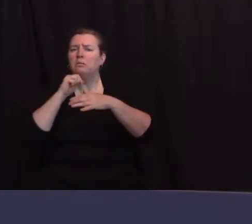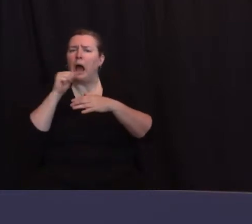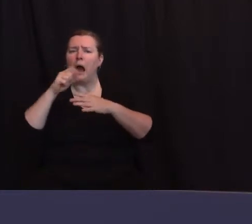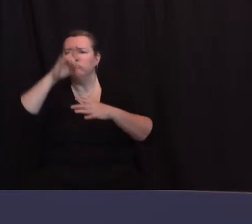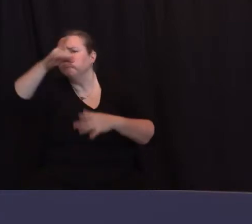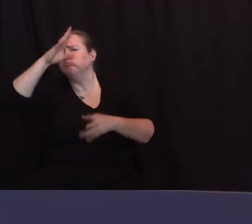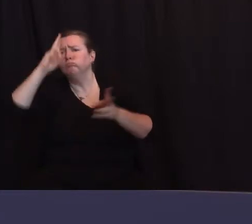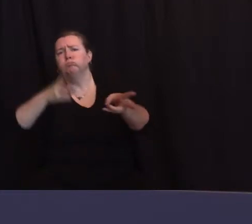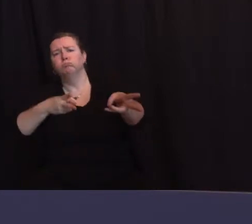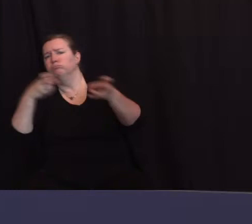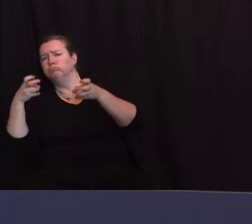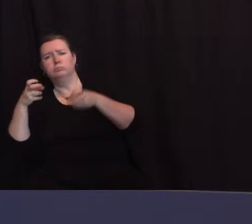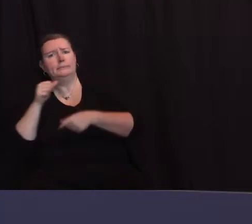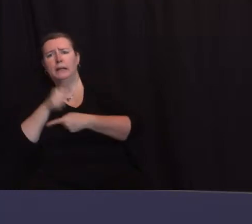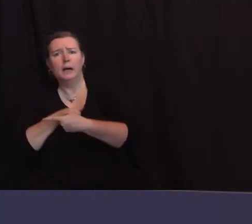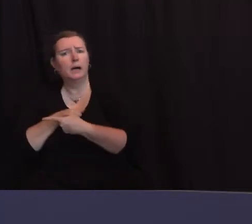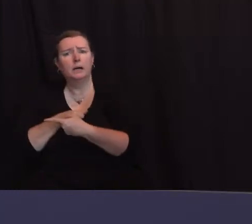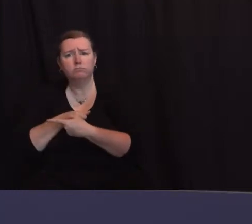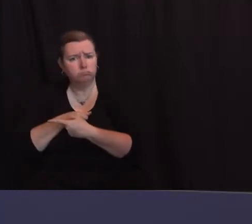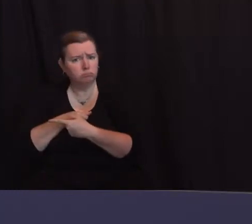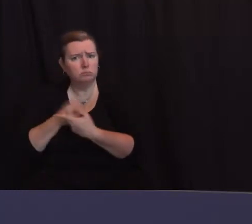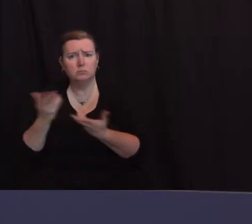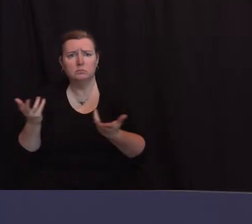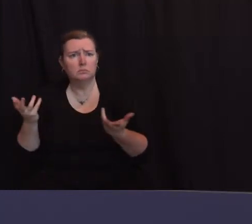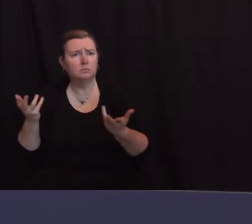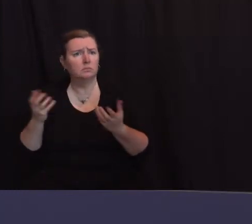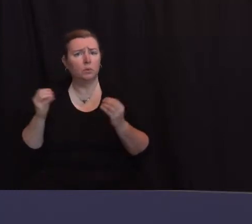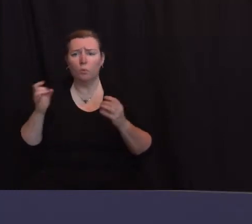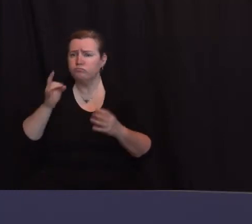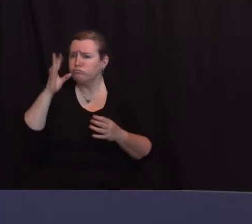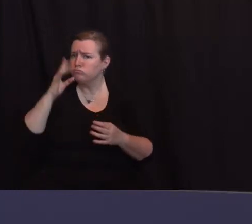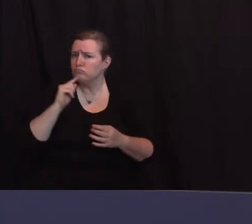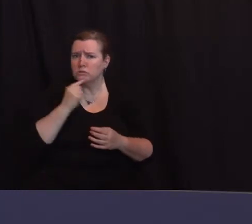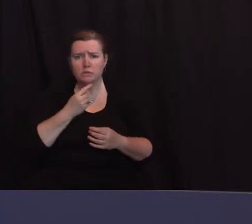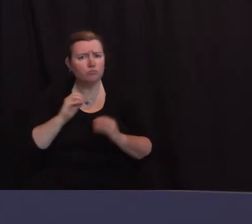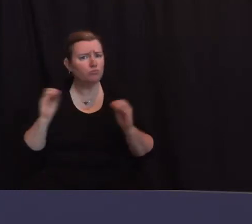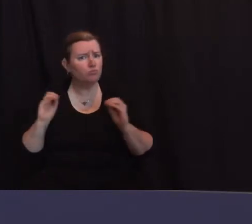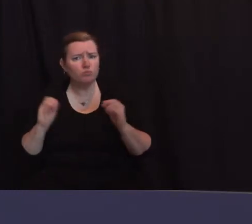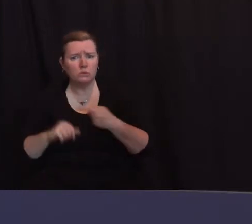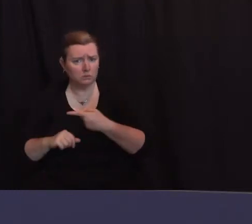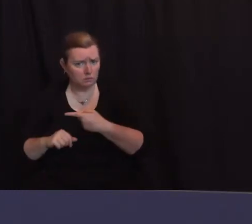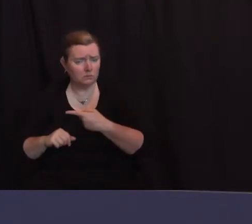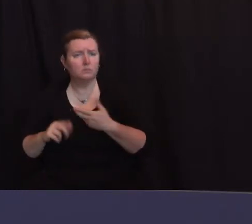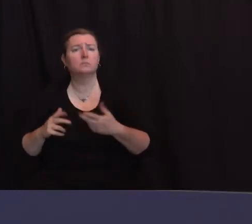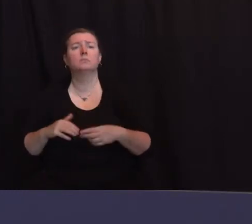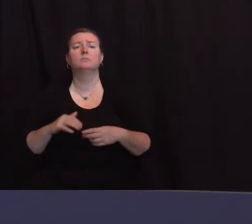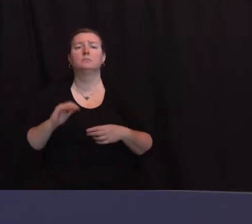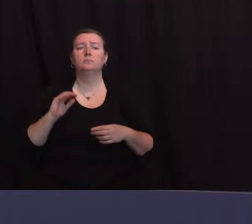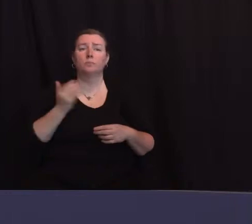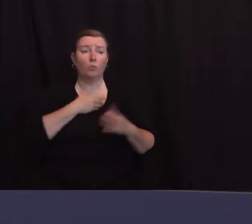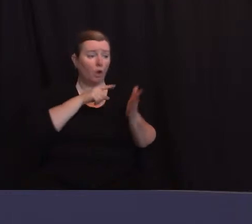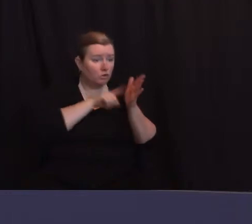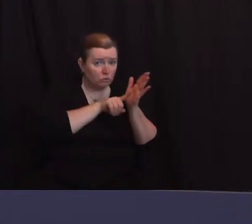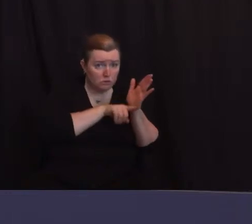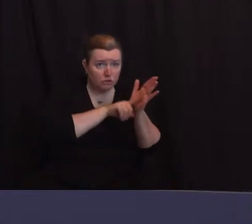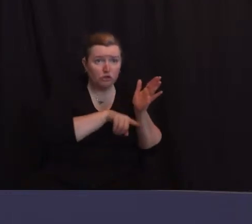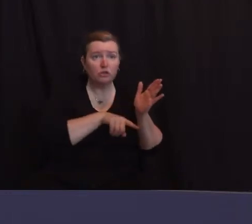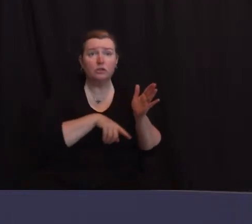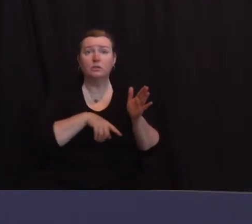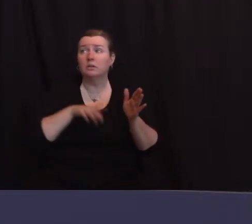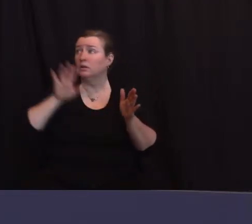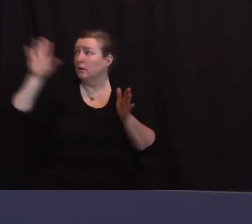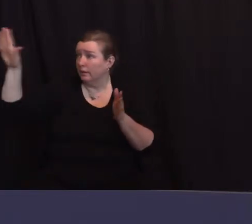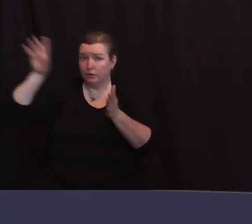workers, none seriously ill. Both our data and this study demonstrates overwhelmingly that